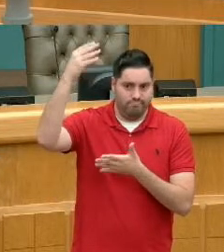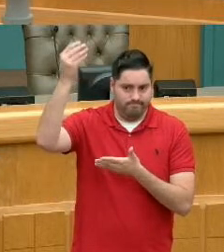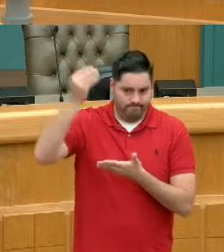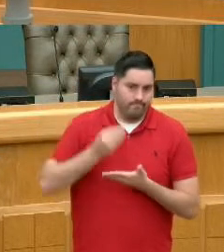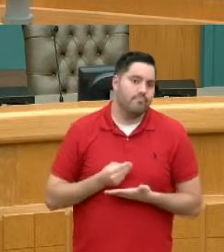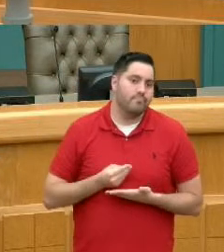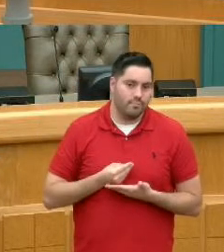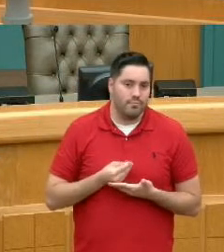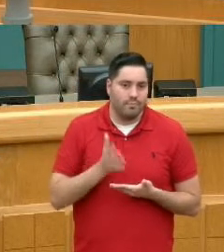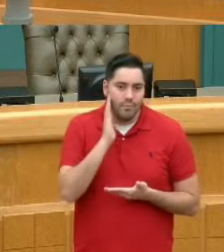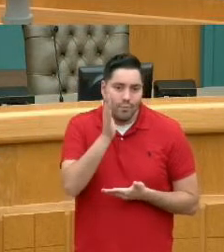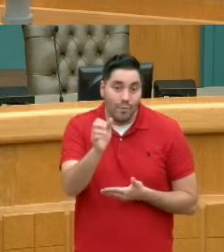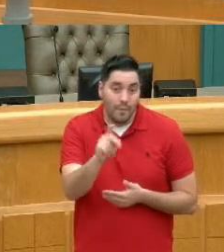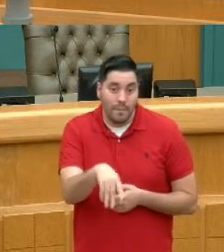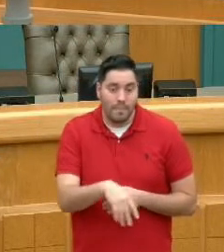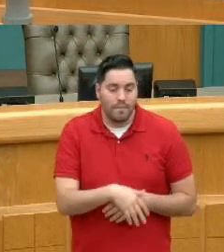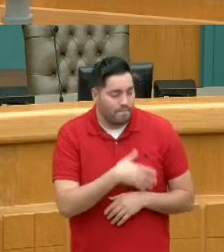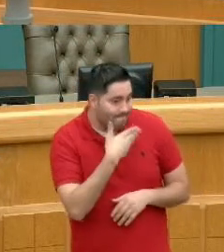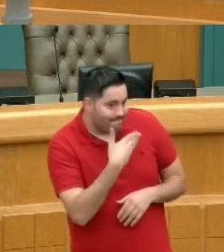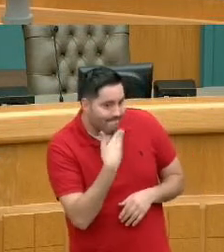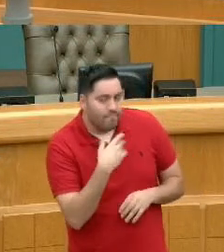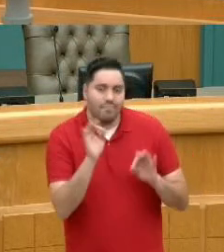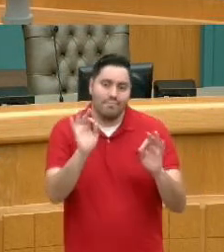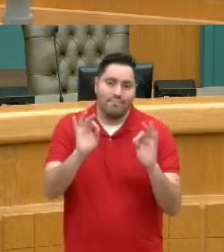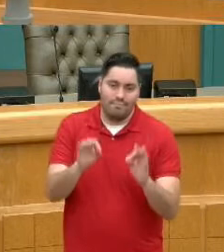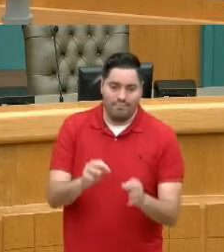got. Thank you. Mm-hmm.